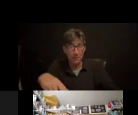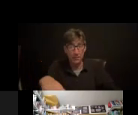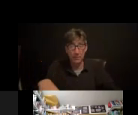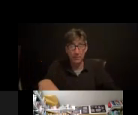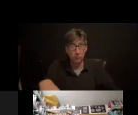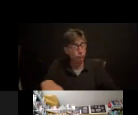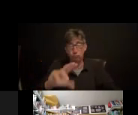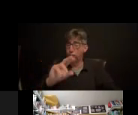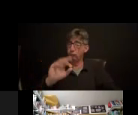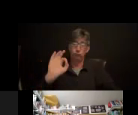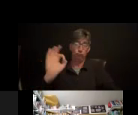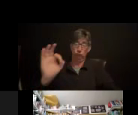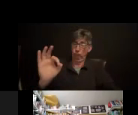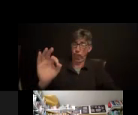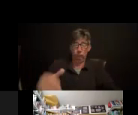Well, I think you had that.